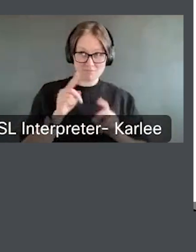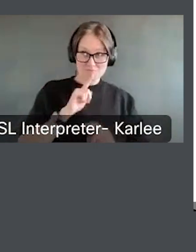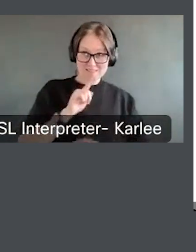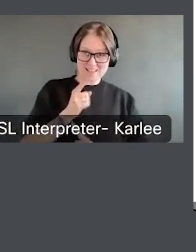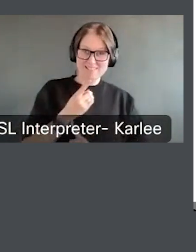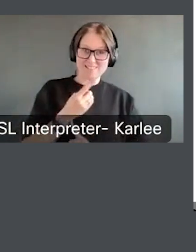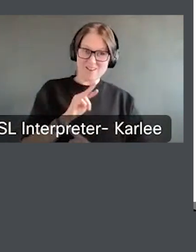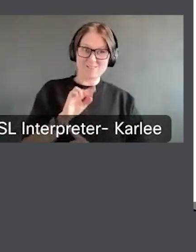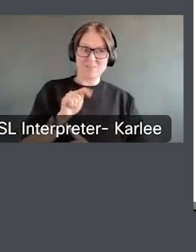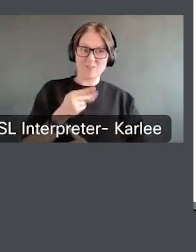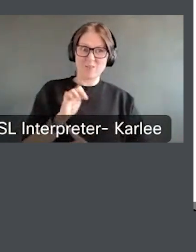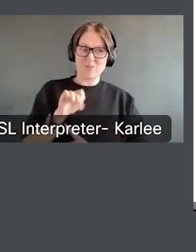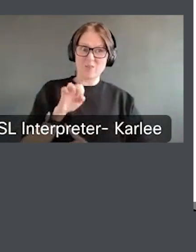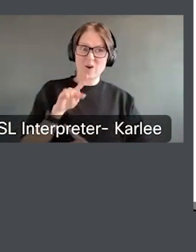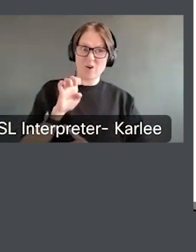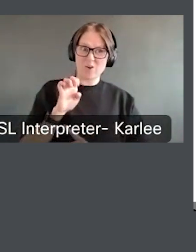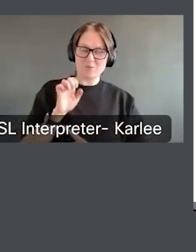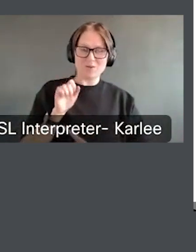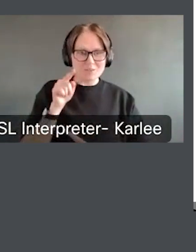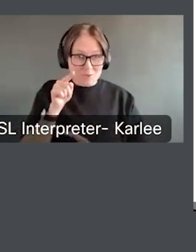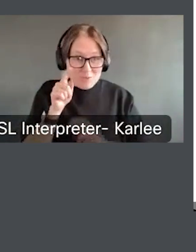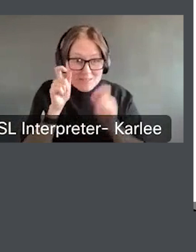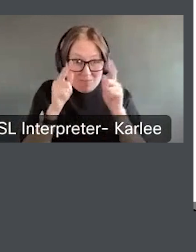still kicking and alive. So,